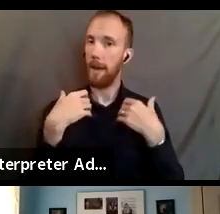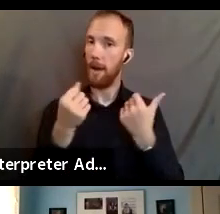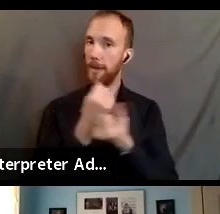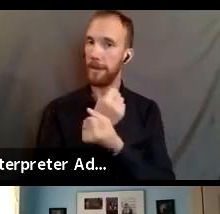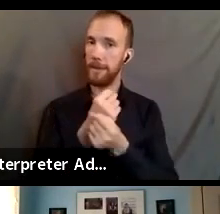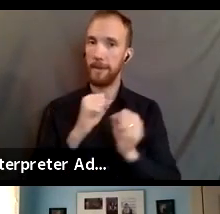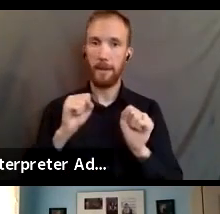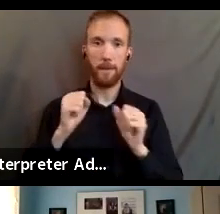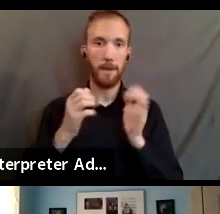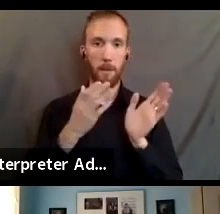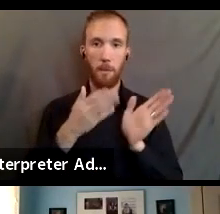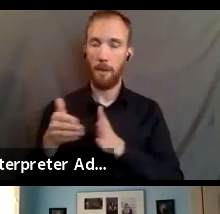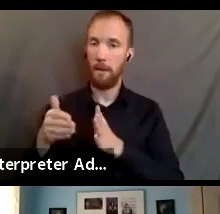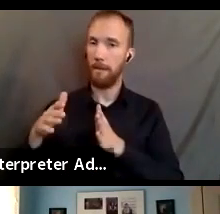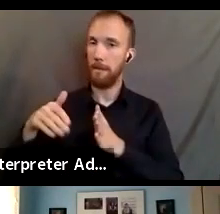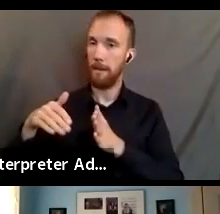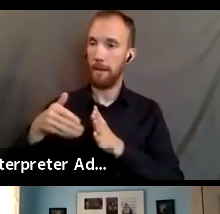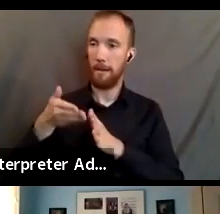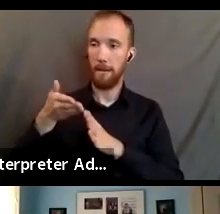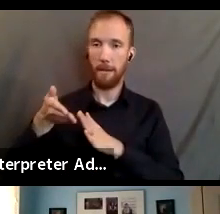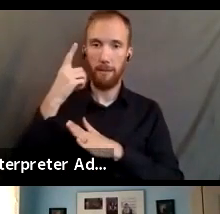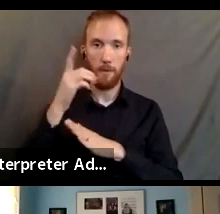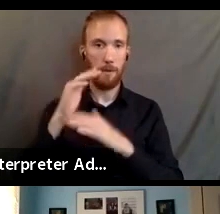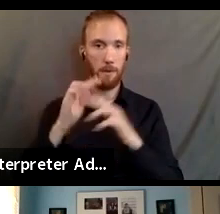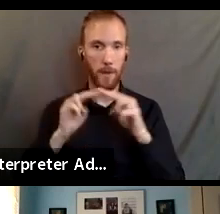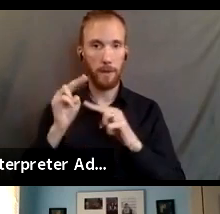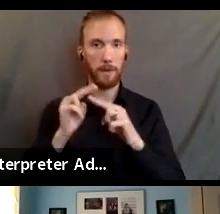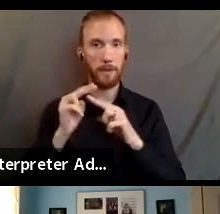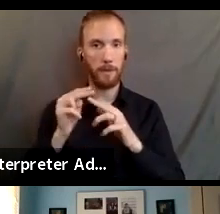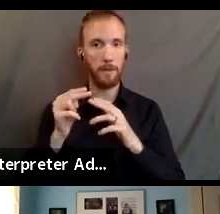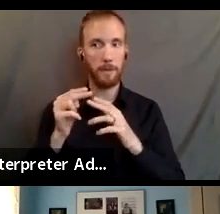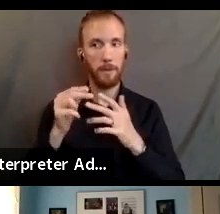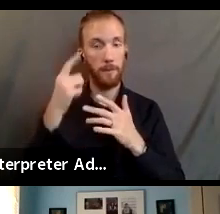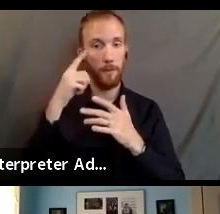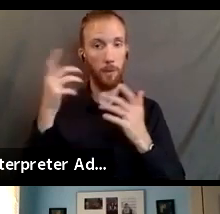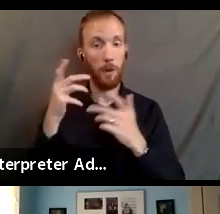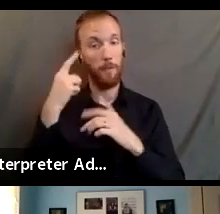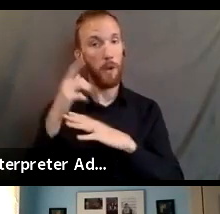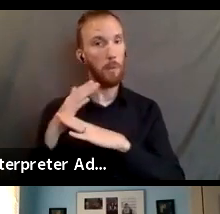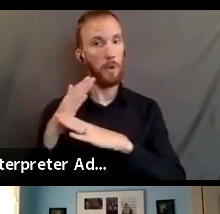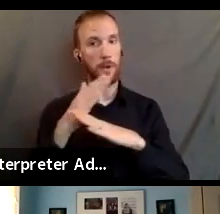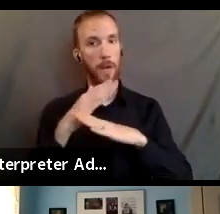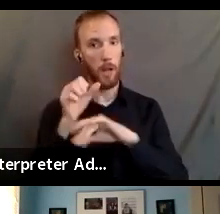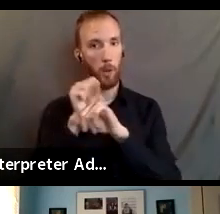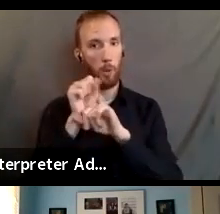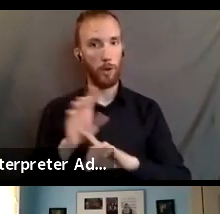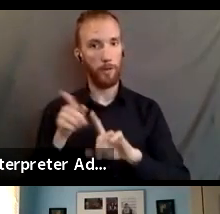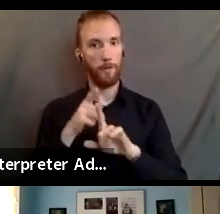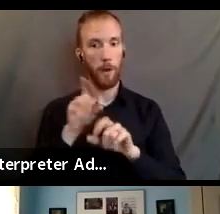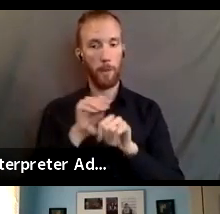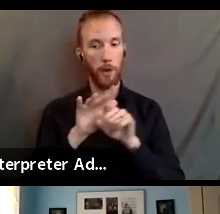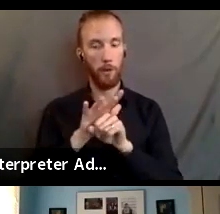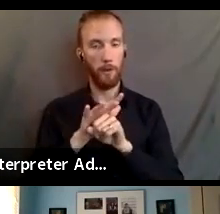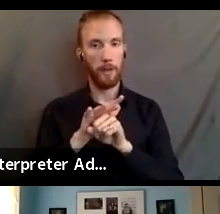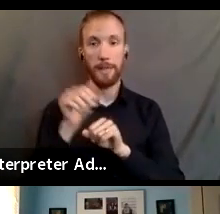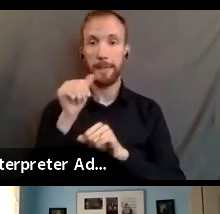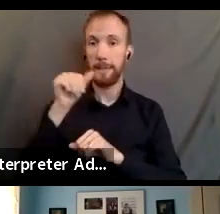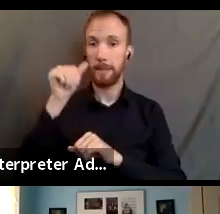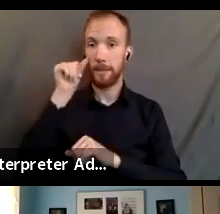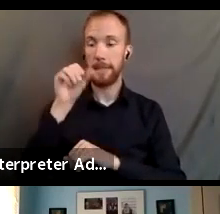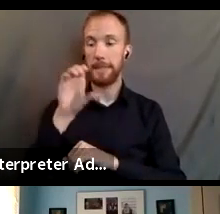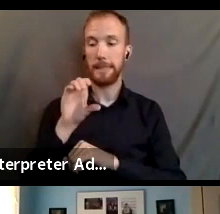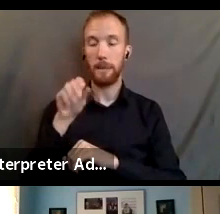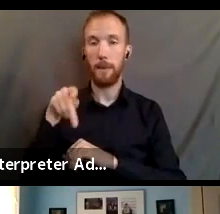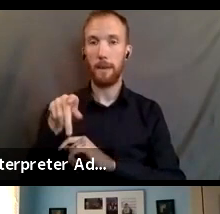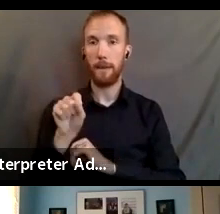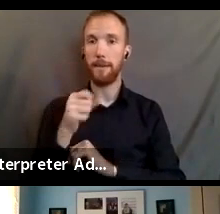in school buildings to protect workers from the spread of covid we learned yesterday that cps fully intends for our